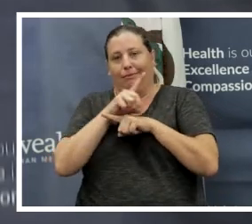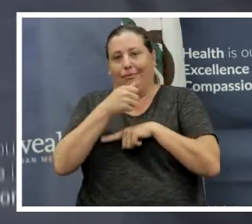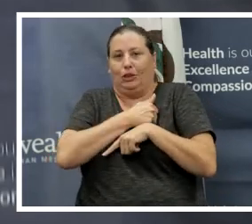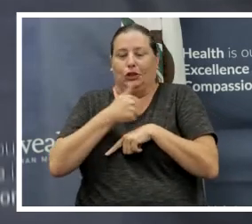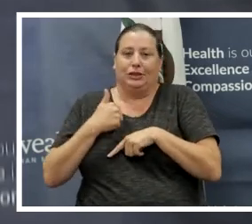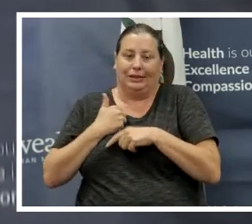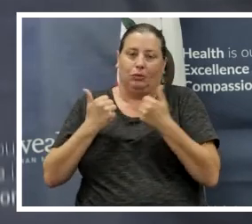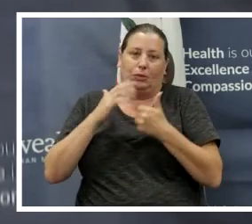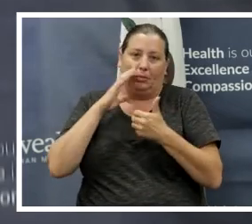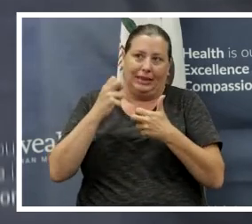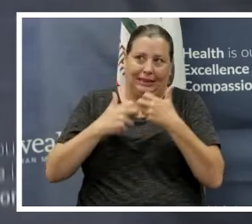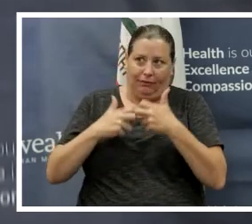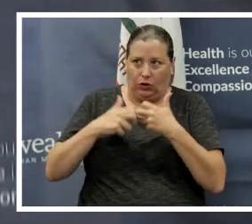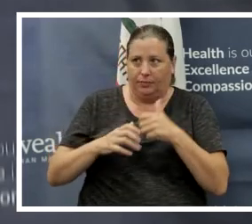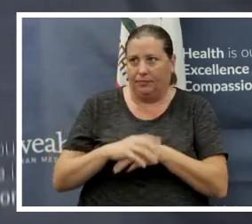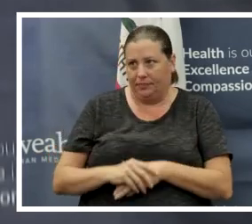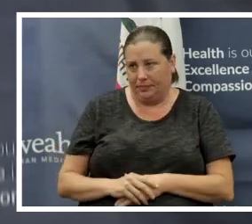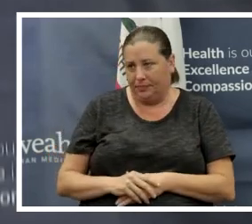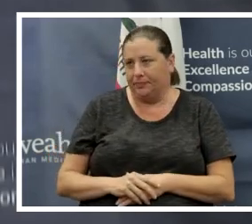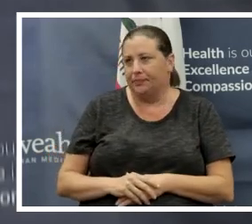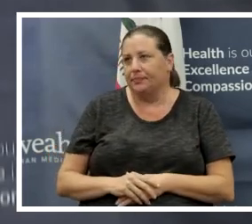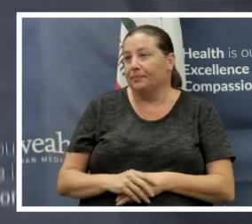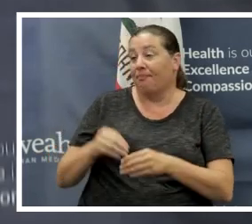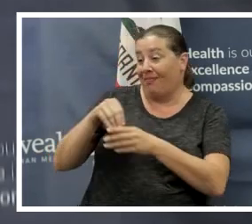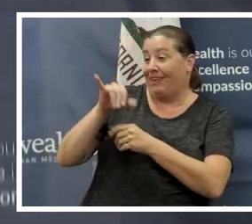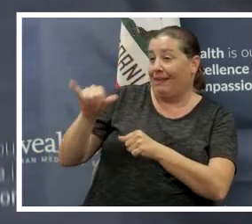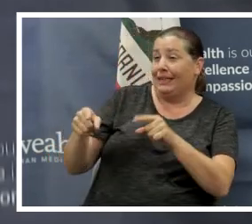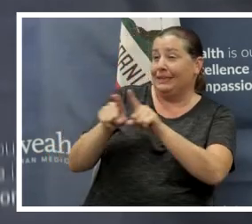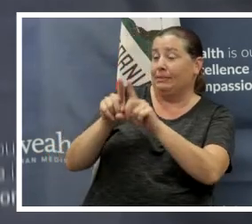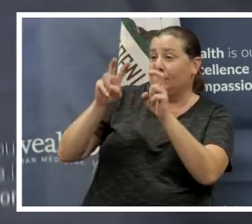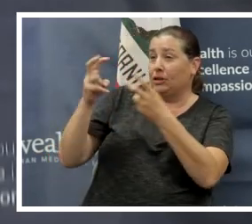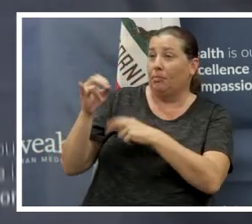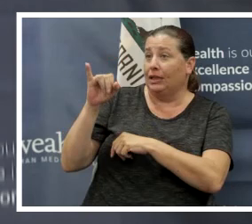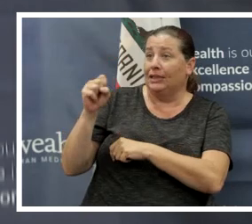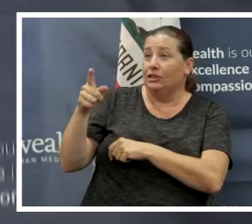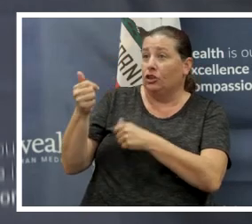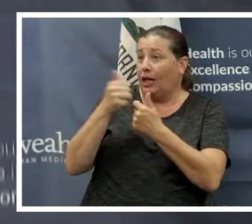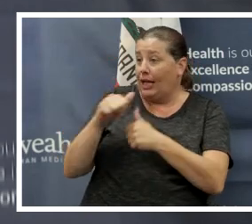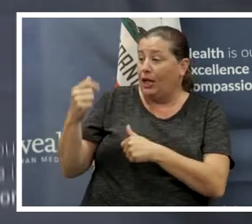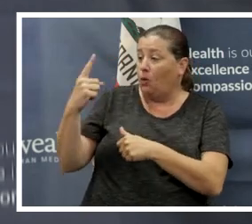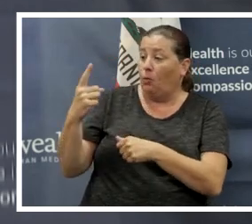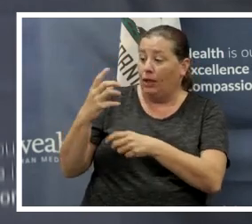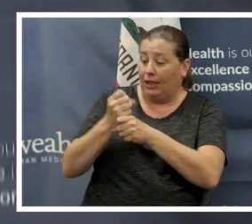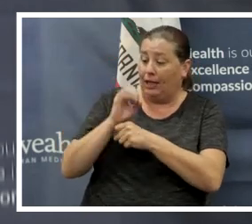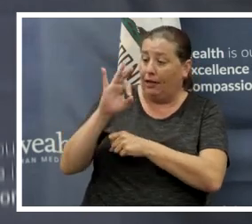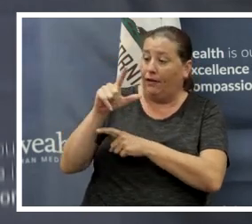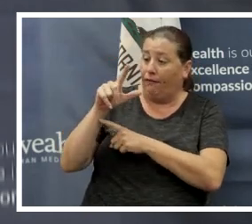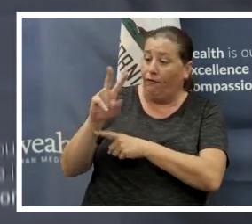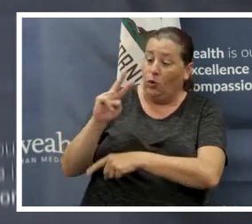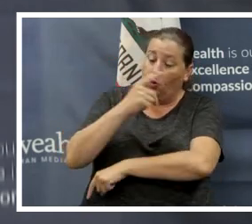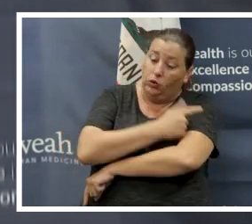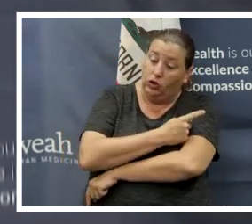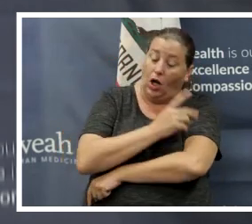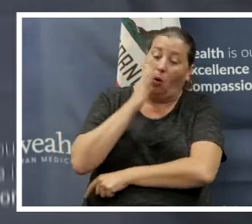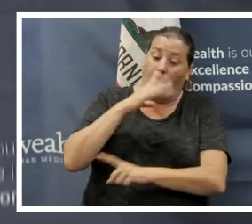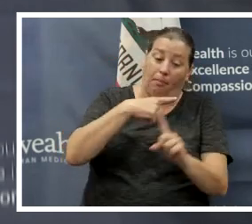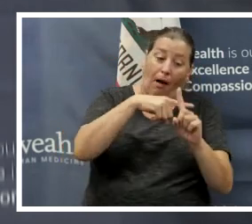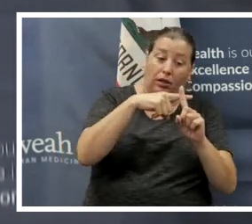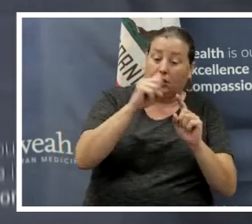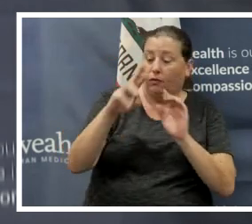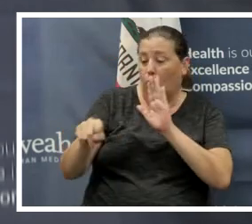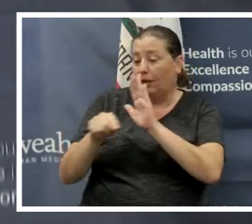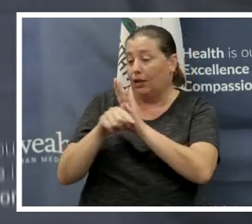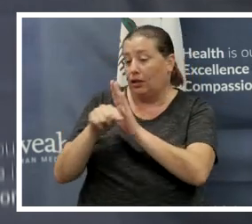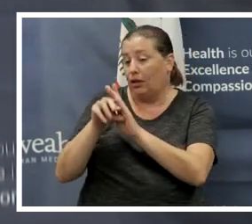really difficult. Okay, so in that same topic, is there any way that getting the flu shot might either positively or negatively affect